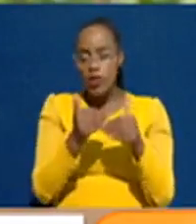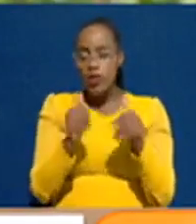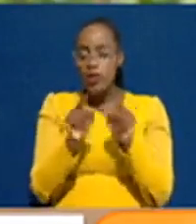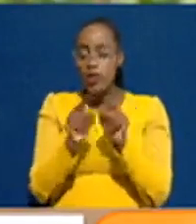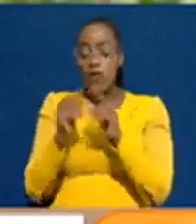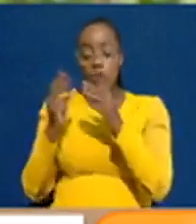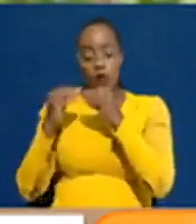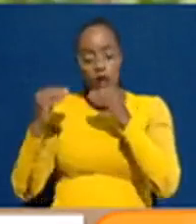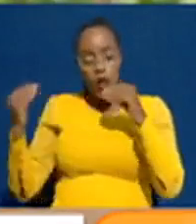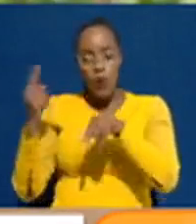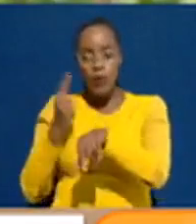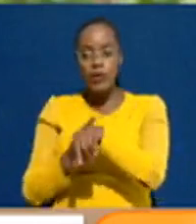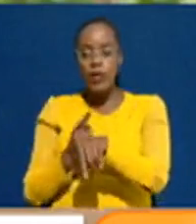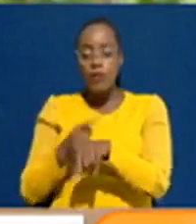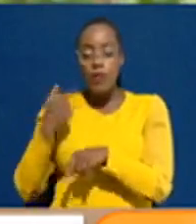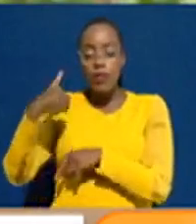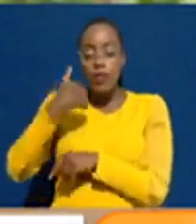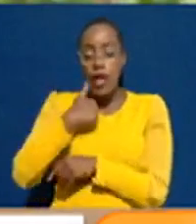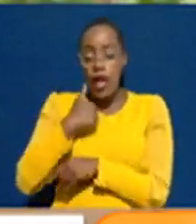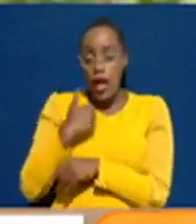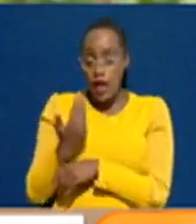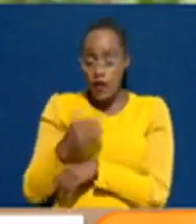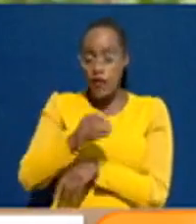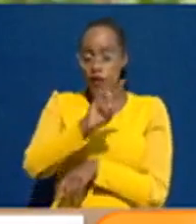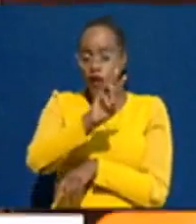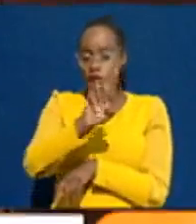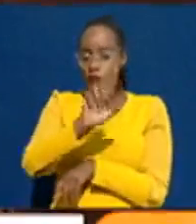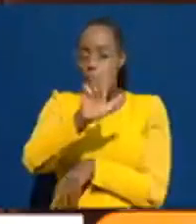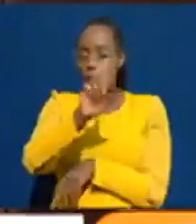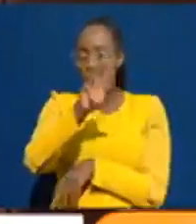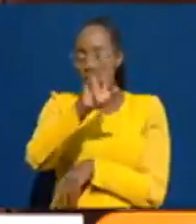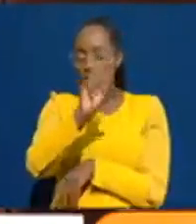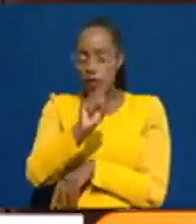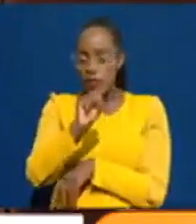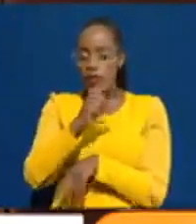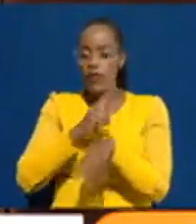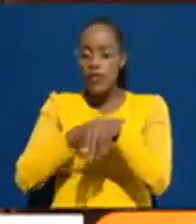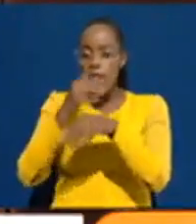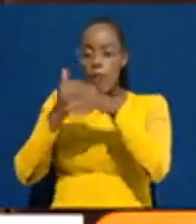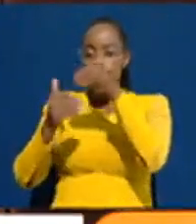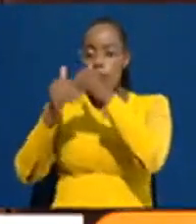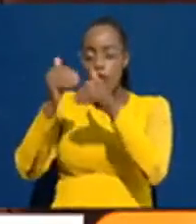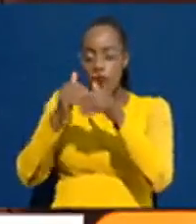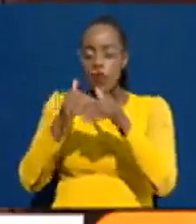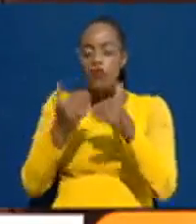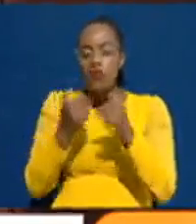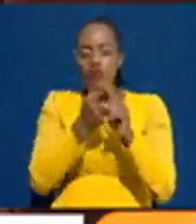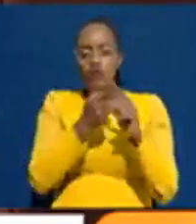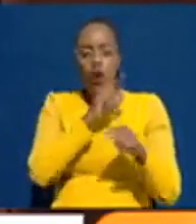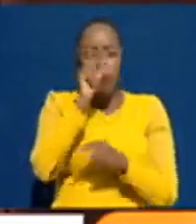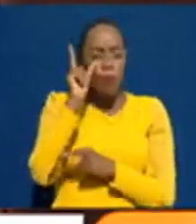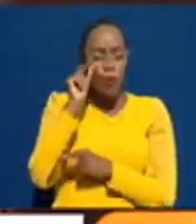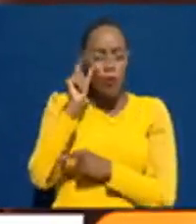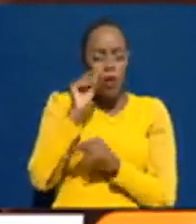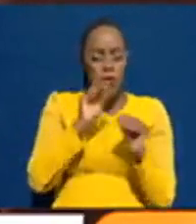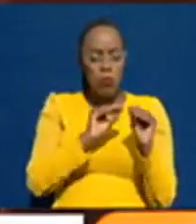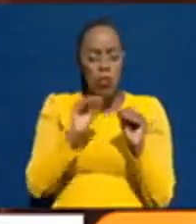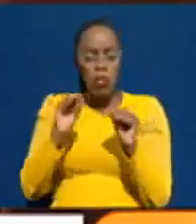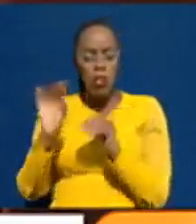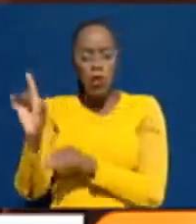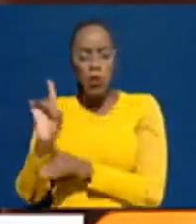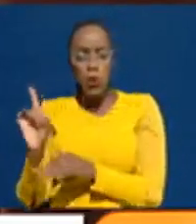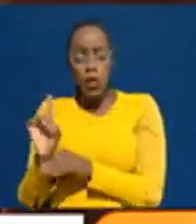For a long time, we didn't have welders. I remember when we were building our line from Mombasa all the way to Nairobi,